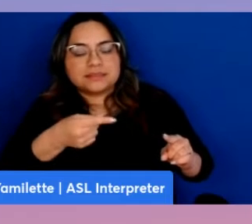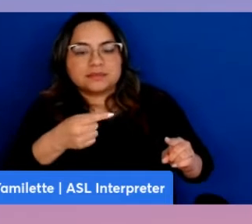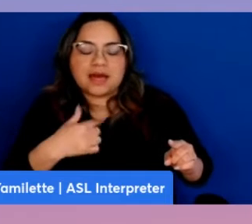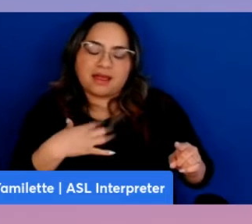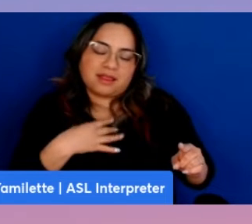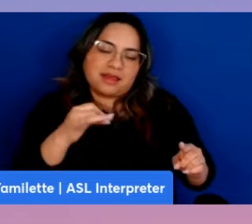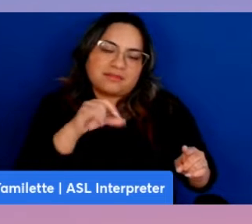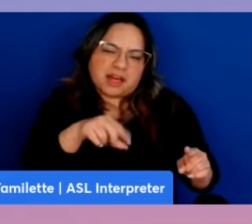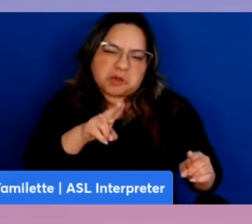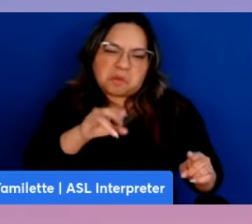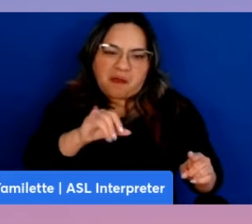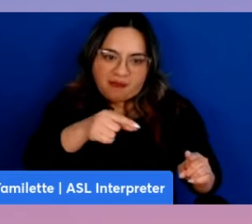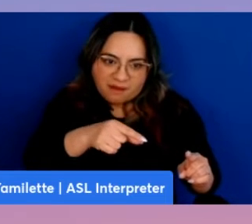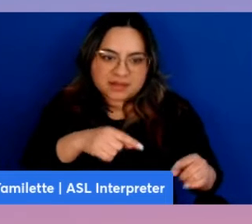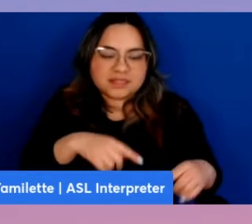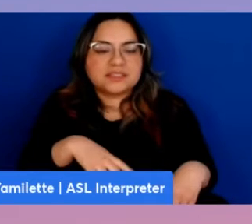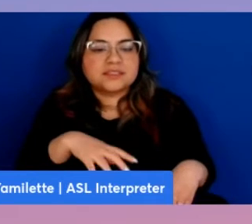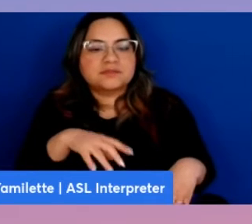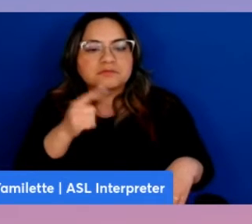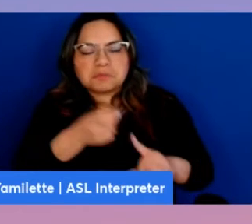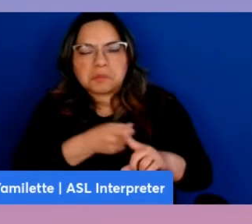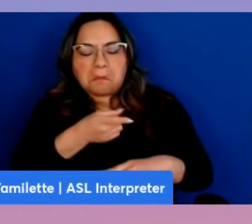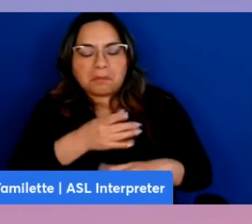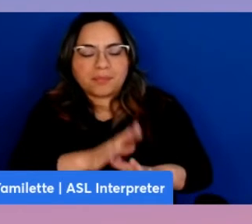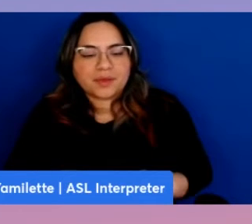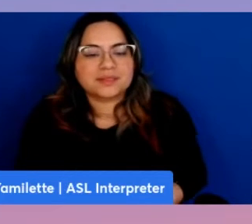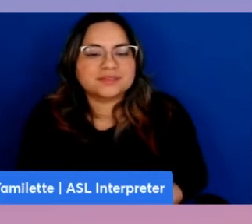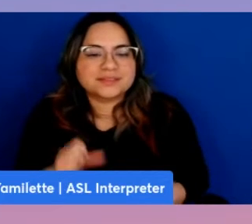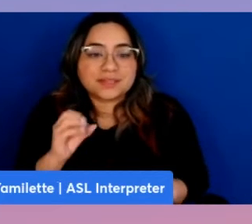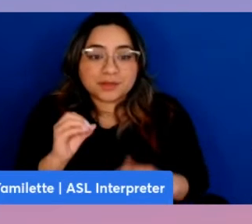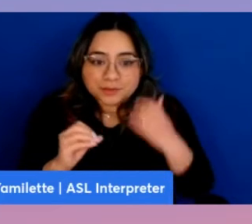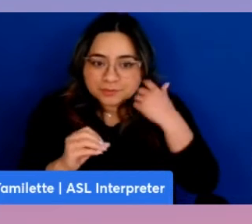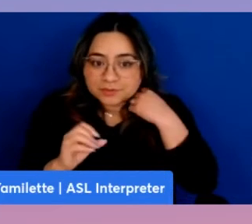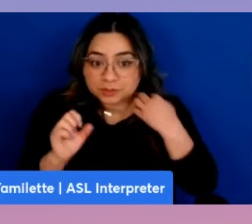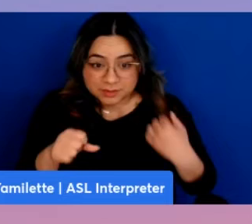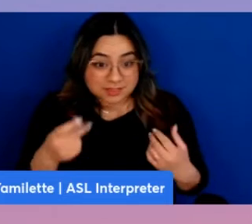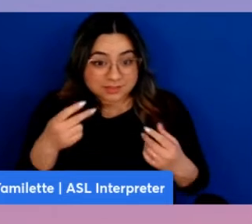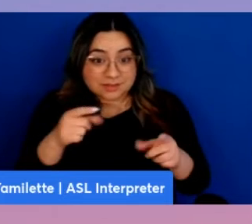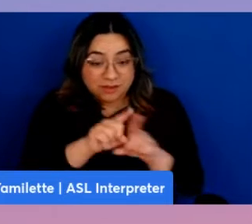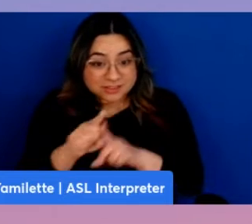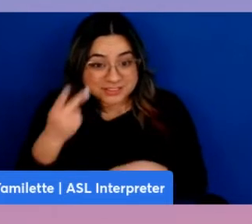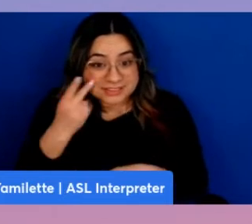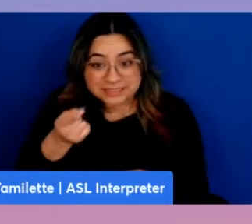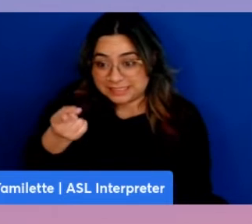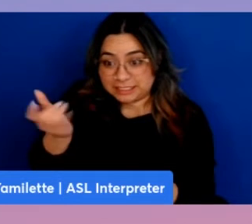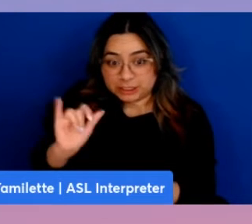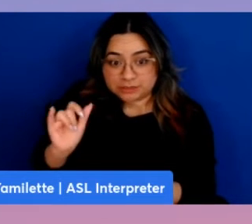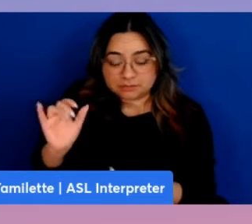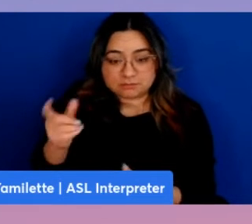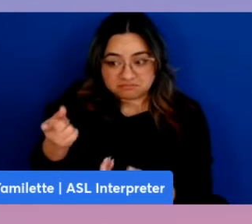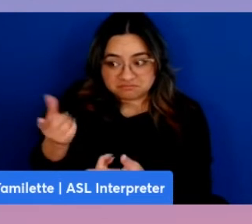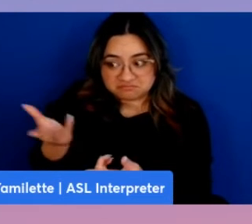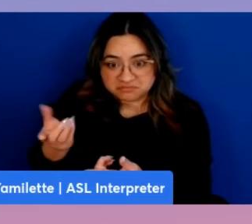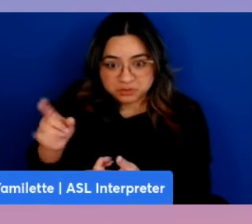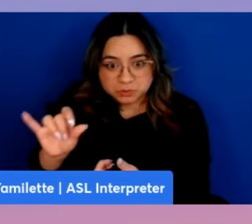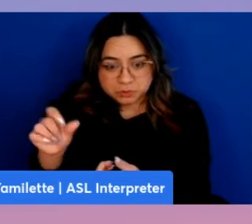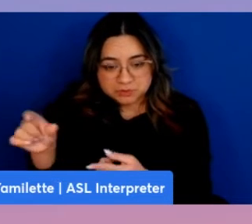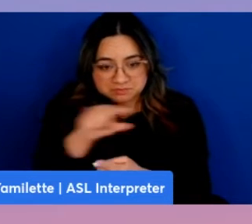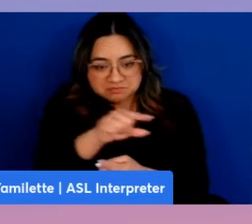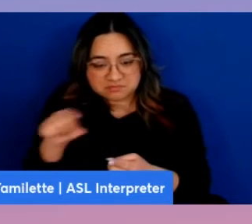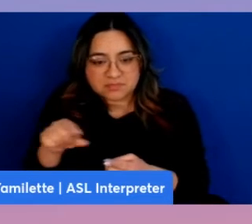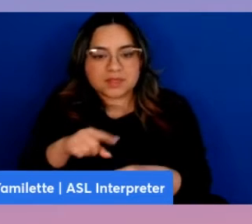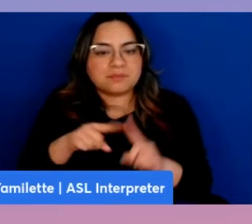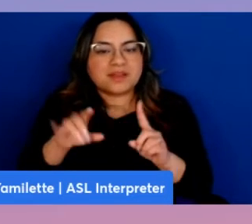how it gets rendered. But we can also see it here. So that first commit triggered pretty